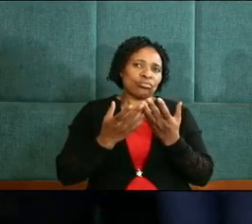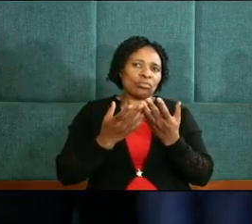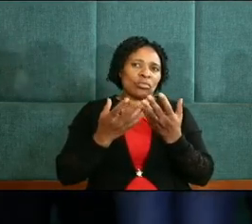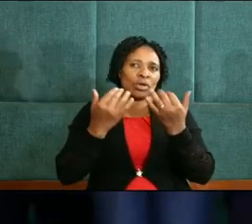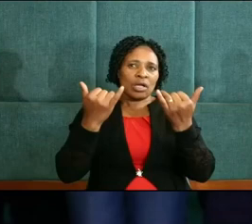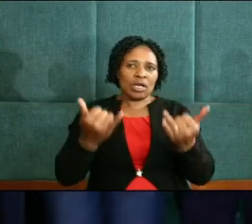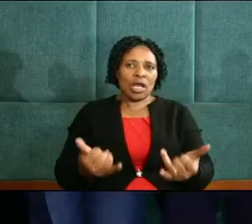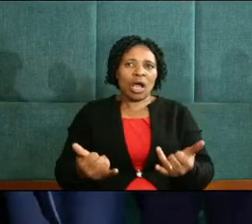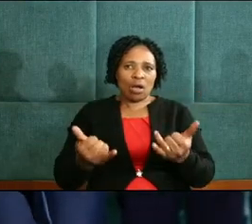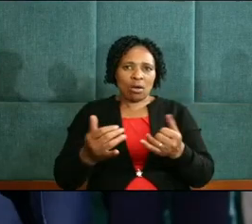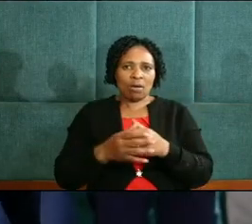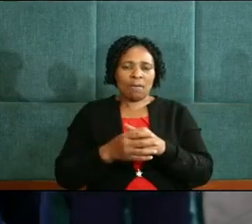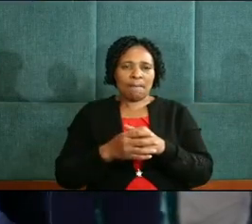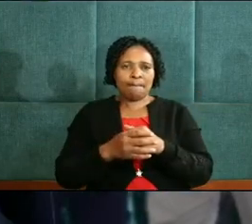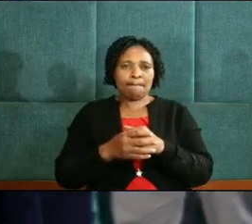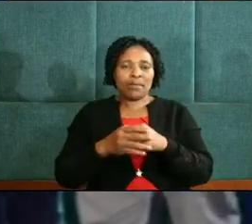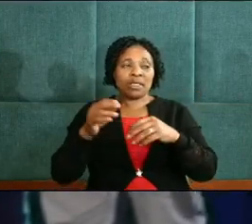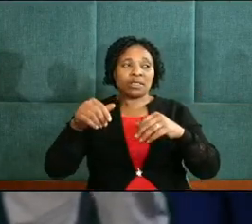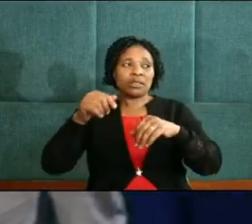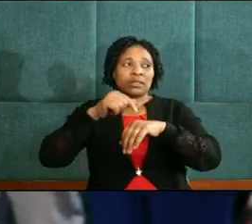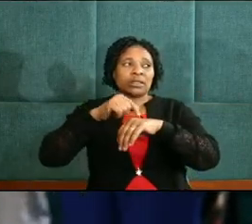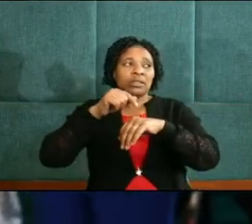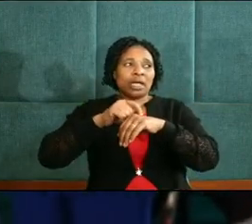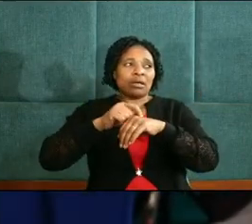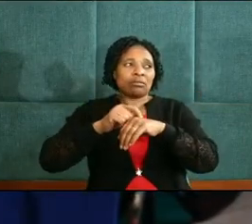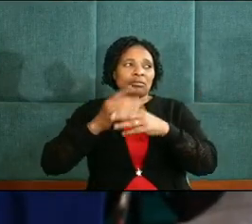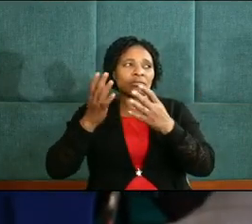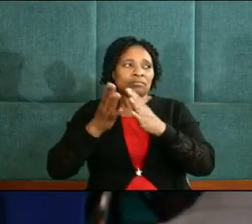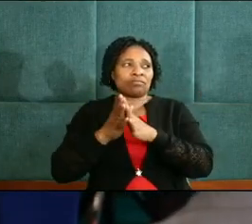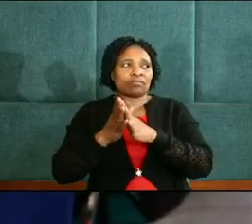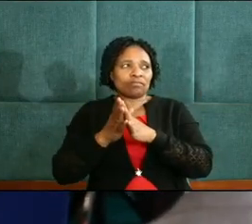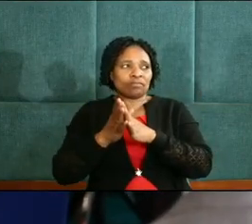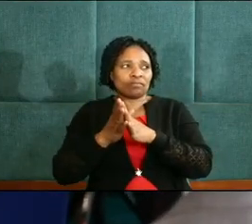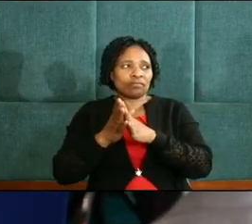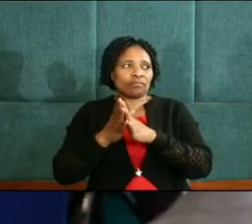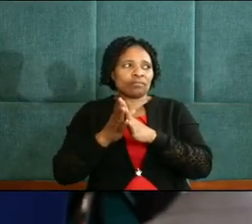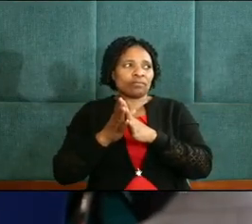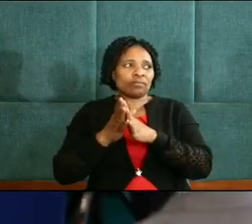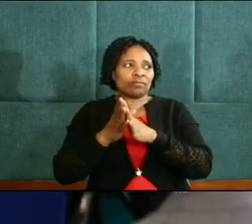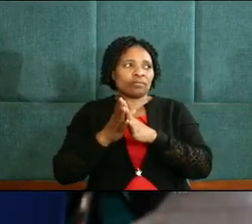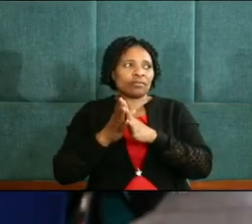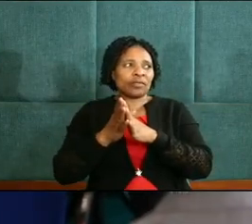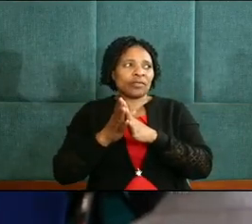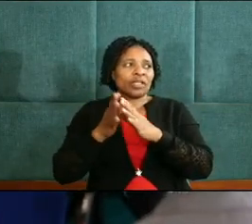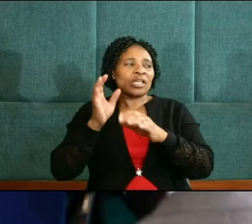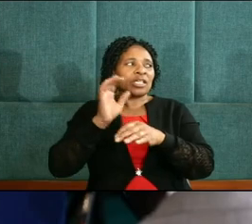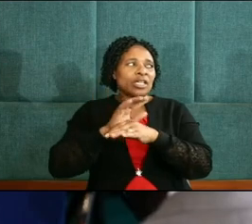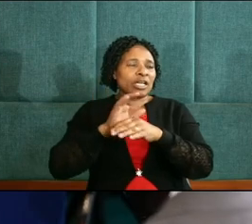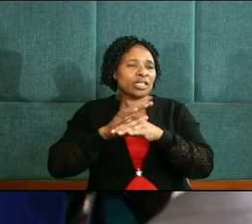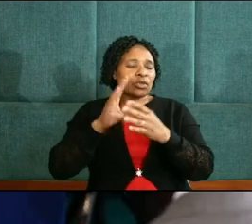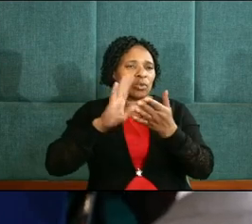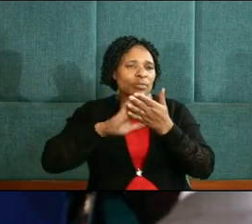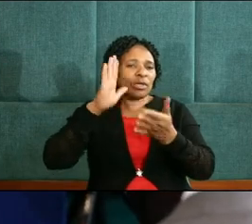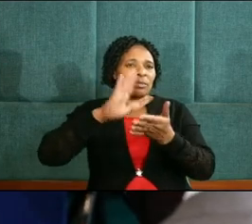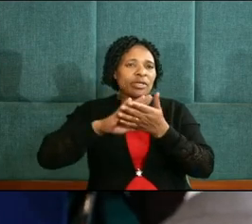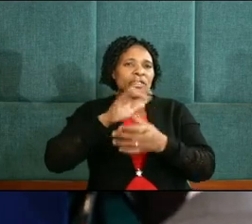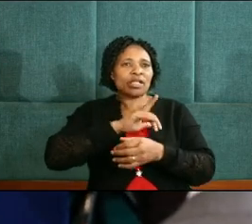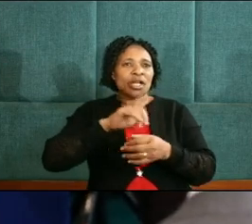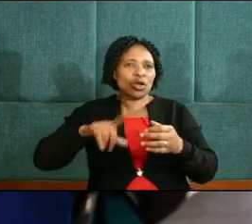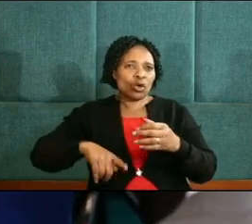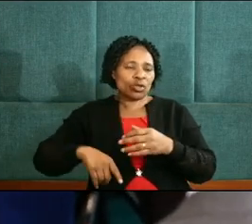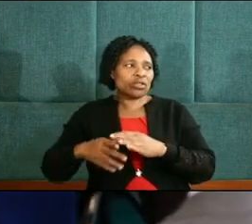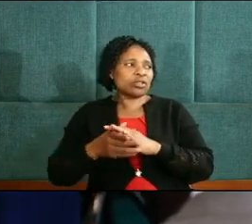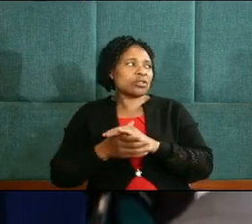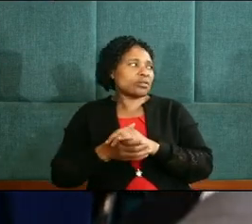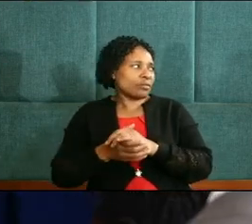Right now we're not dealing up with time, we're dealing with eternity. We'll linger for you. Can the church say, praise the Lord?